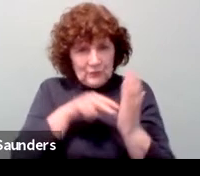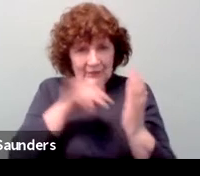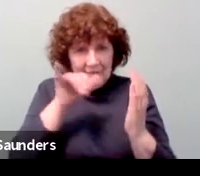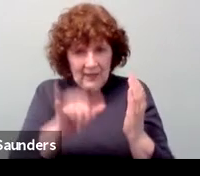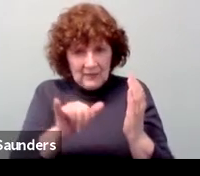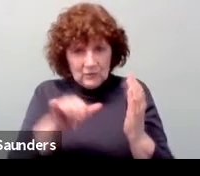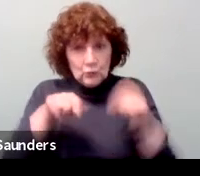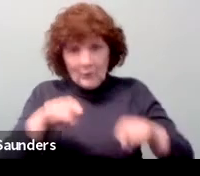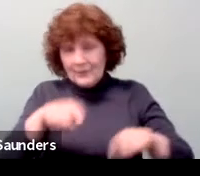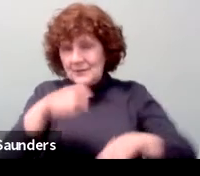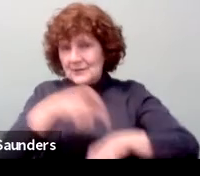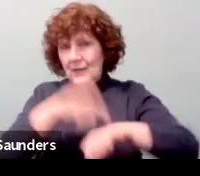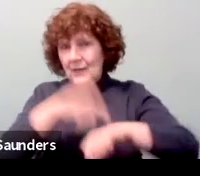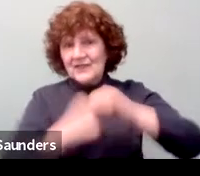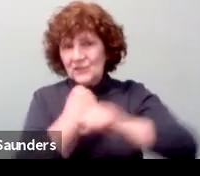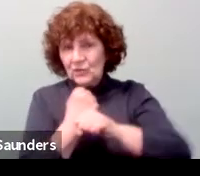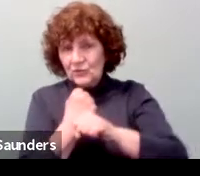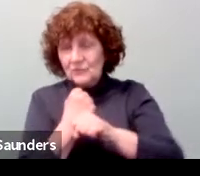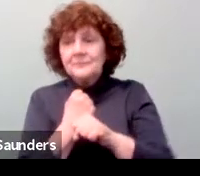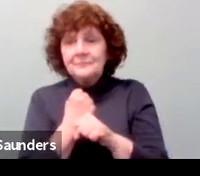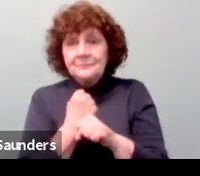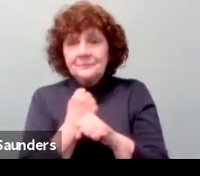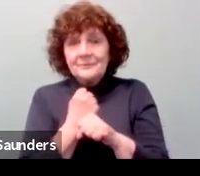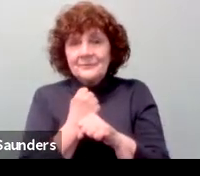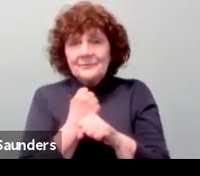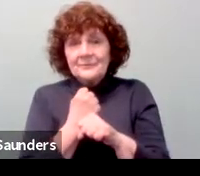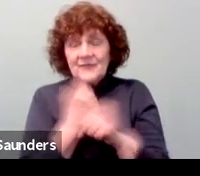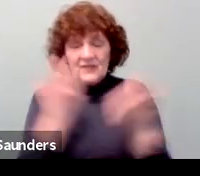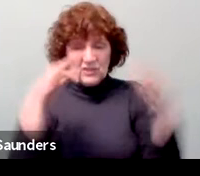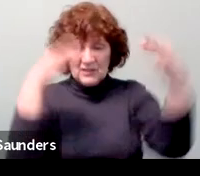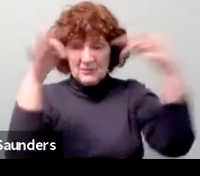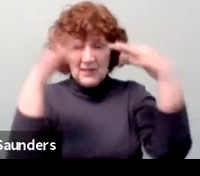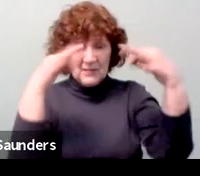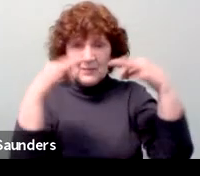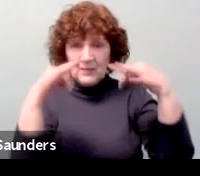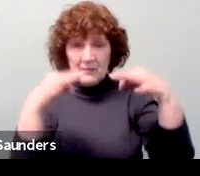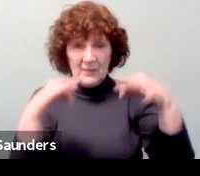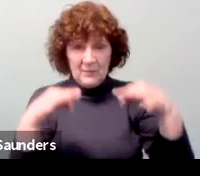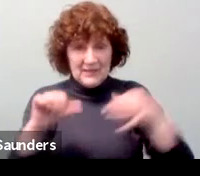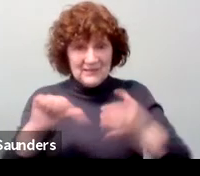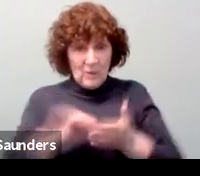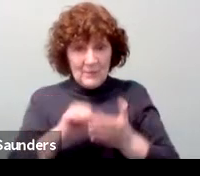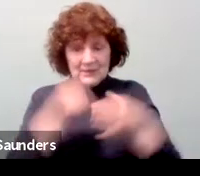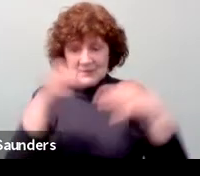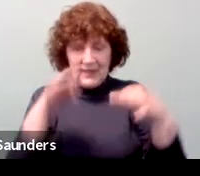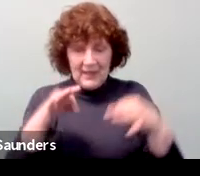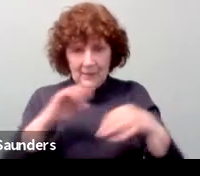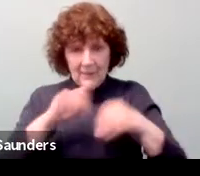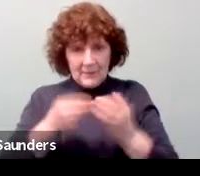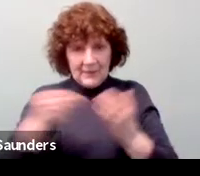the year. And after it's done explaining the Megillah, it goes on to deal with